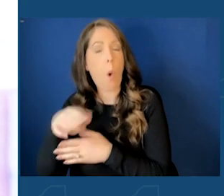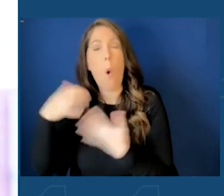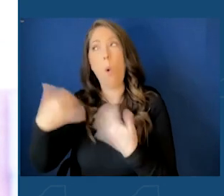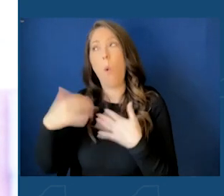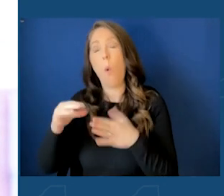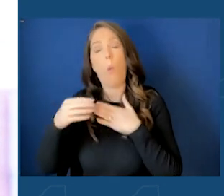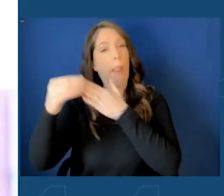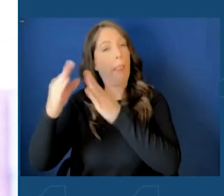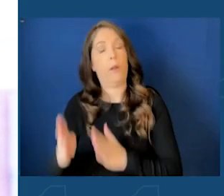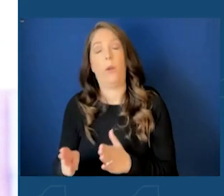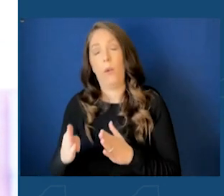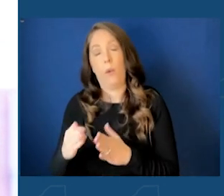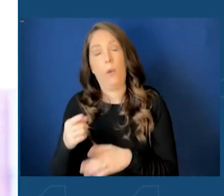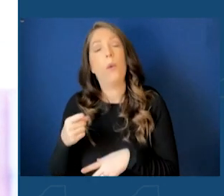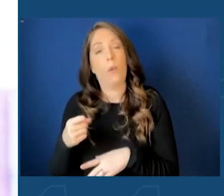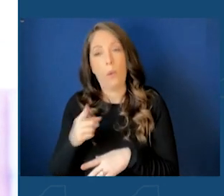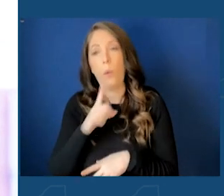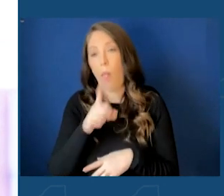truly.